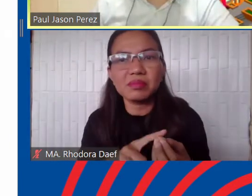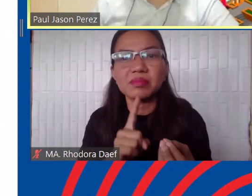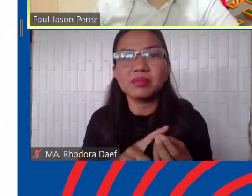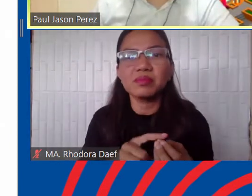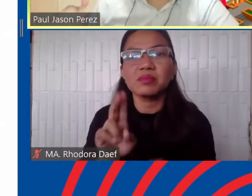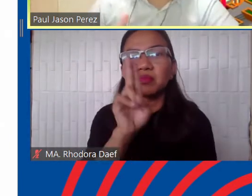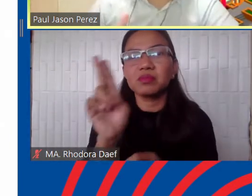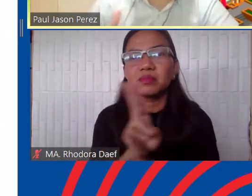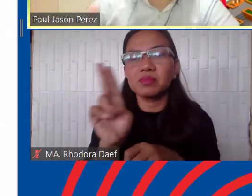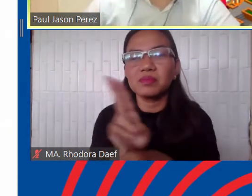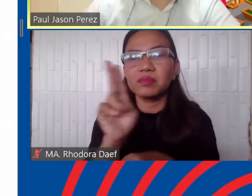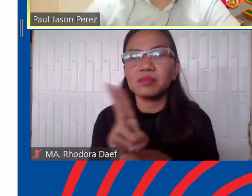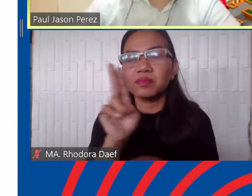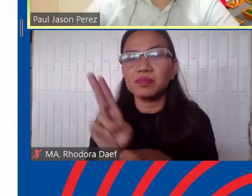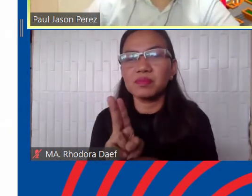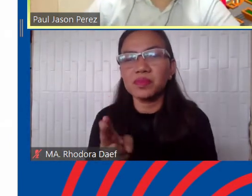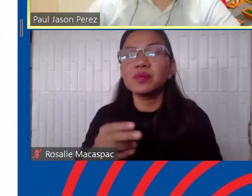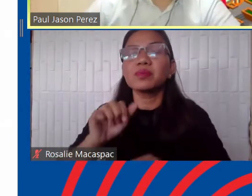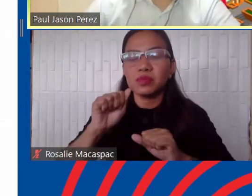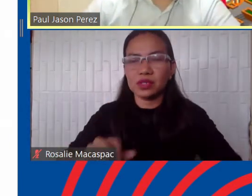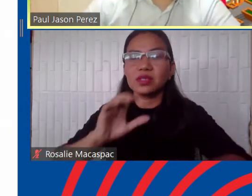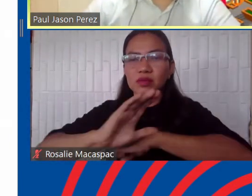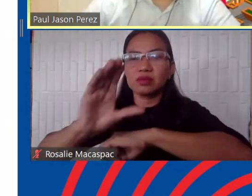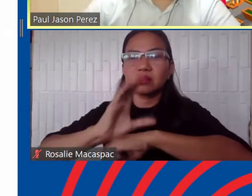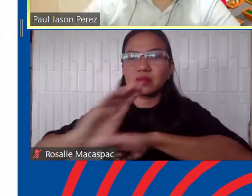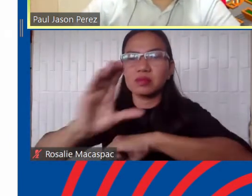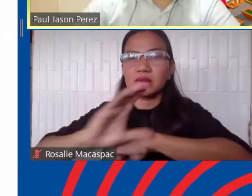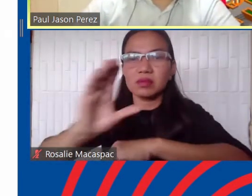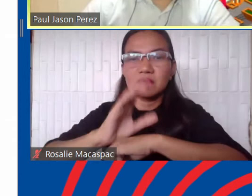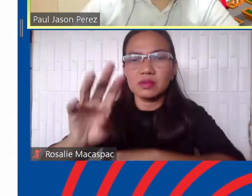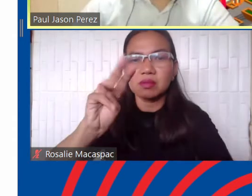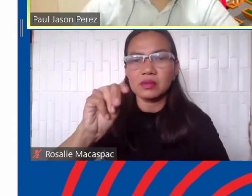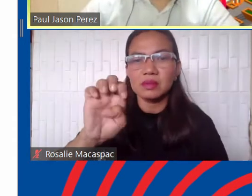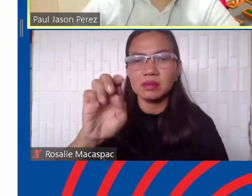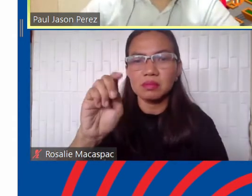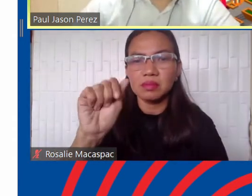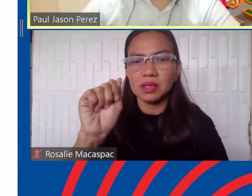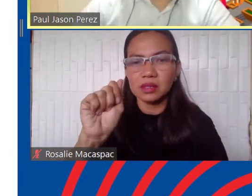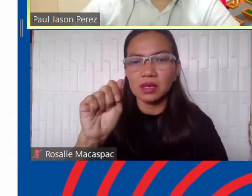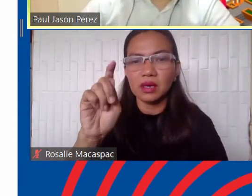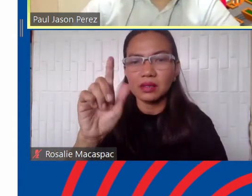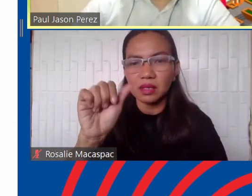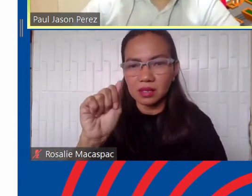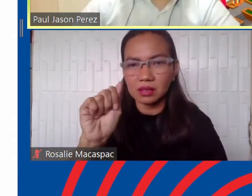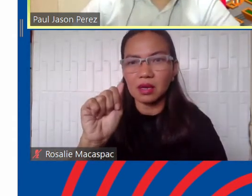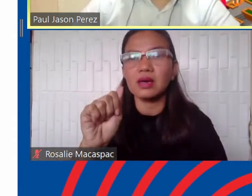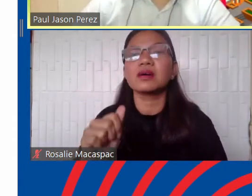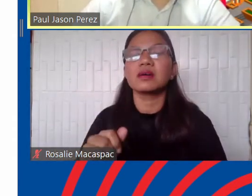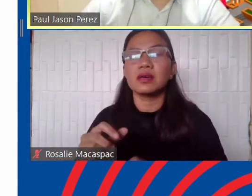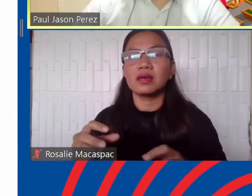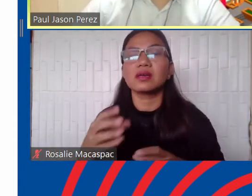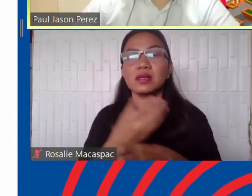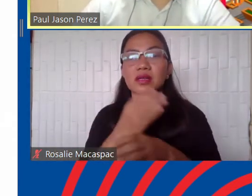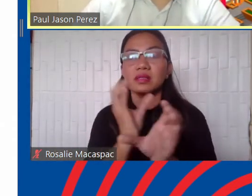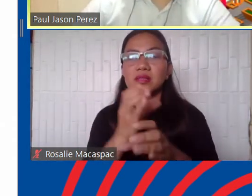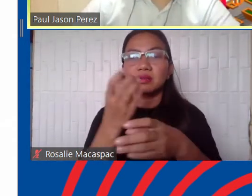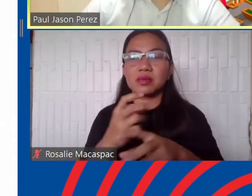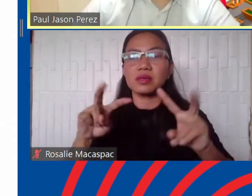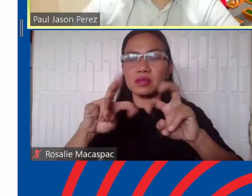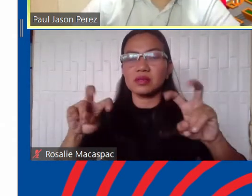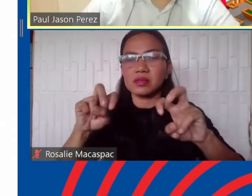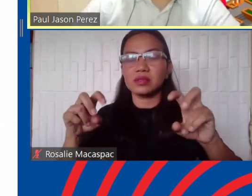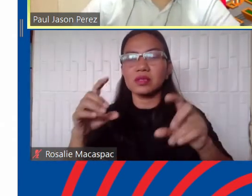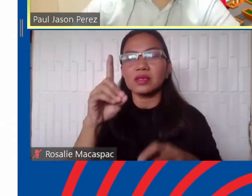then you can consult the metadata directory curated by the Research Data Alliance. No?